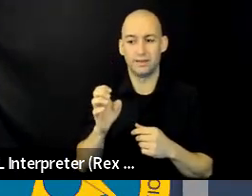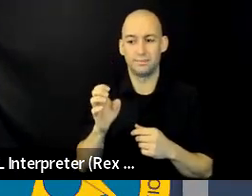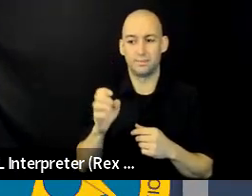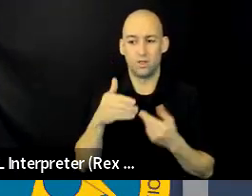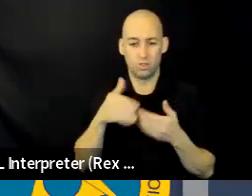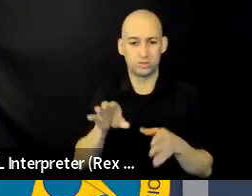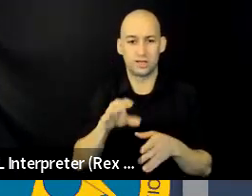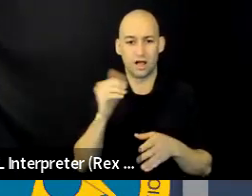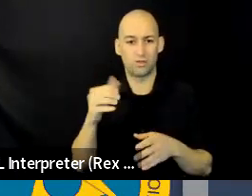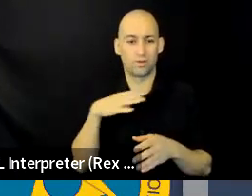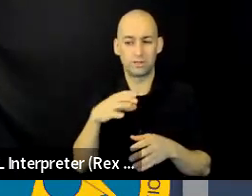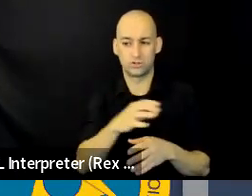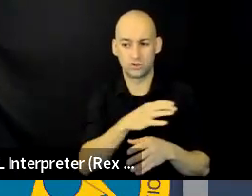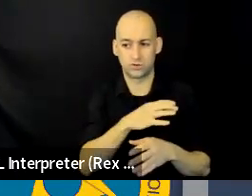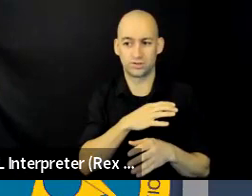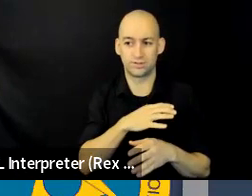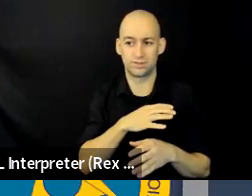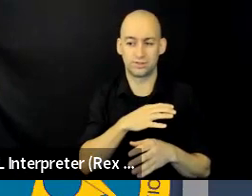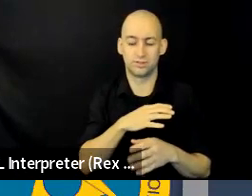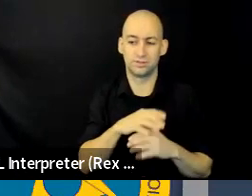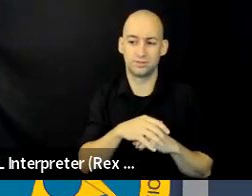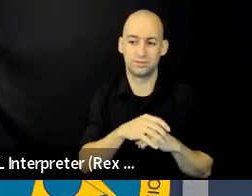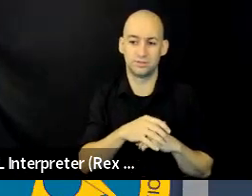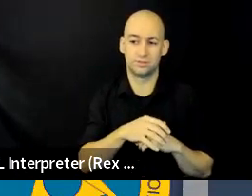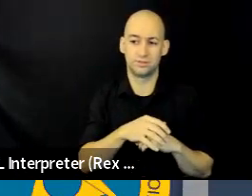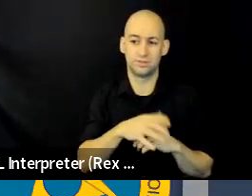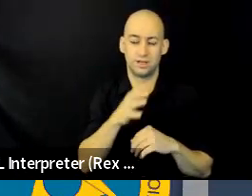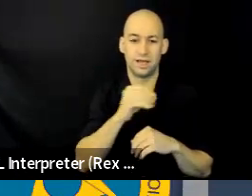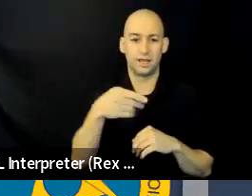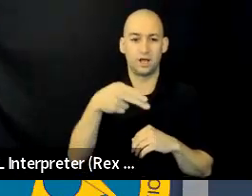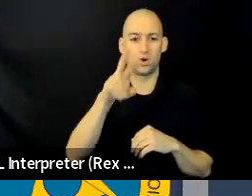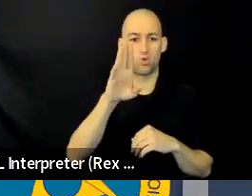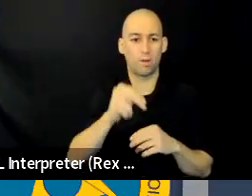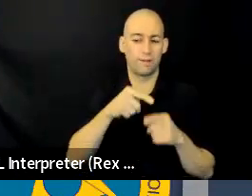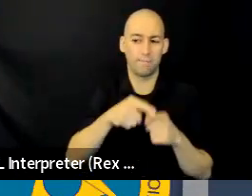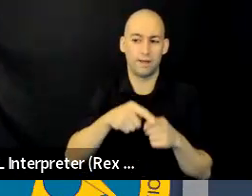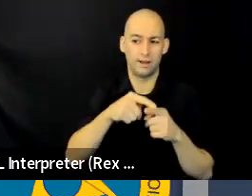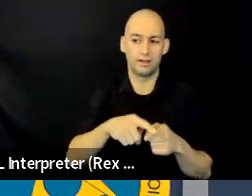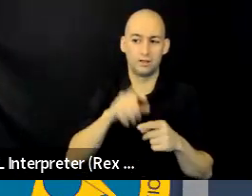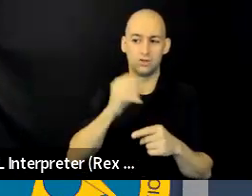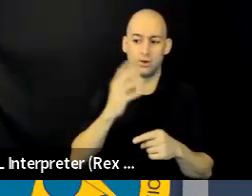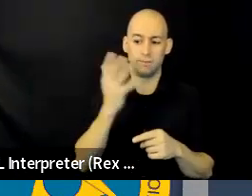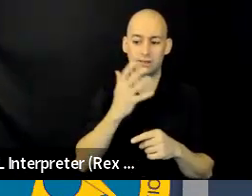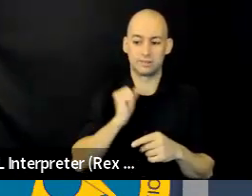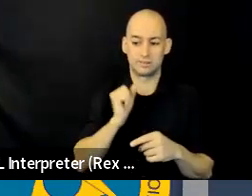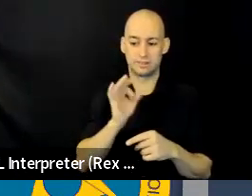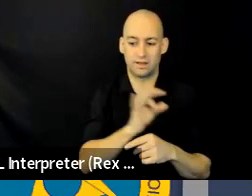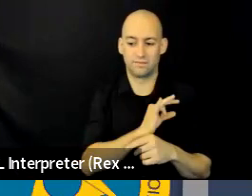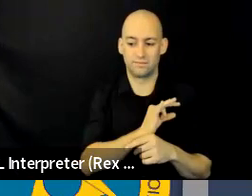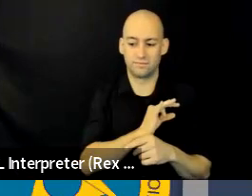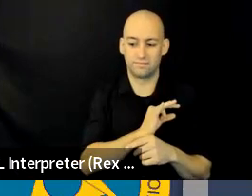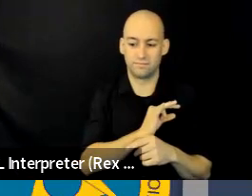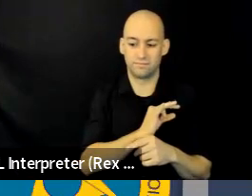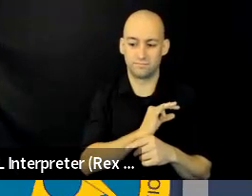losing other commissioners, and we're quorum dependent. So our amazing staff has been